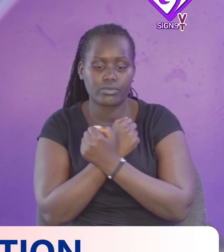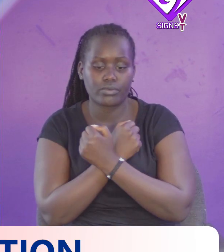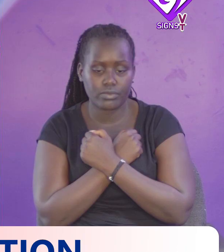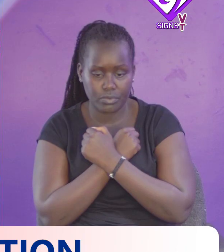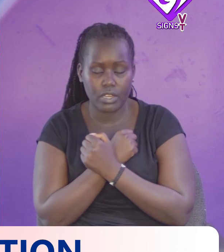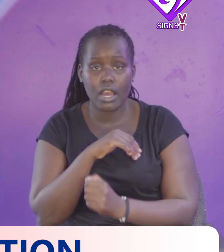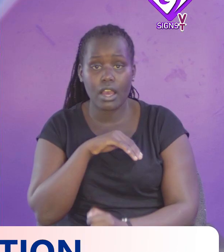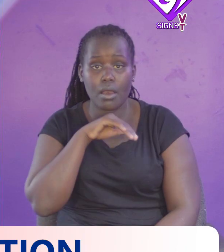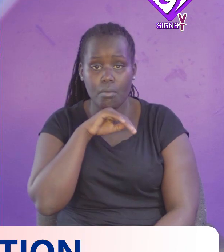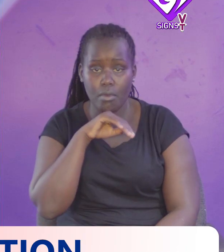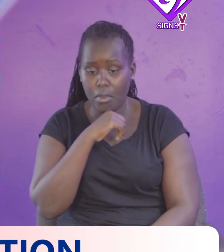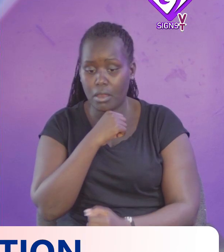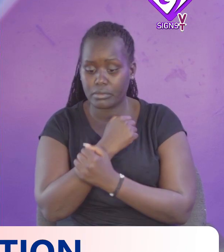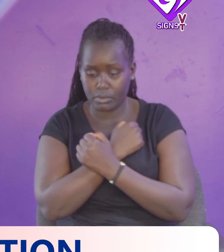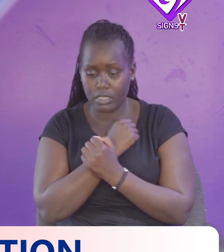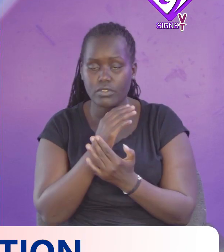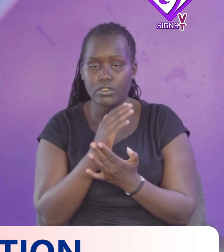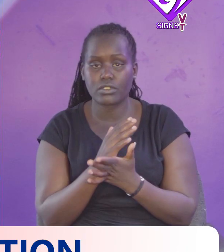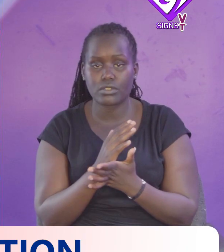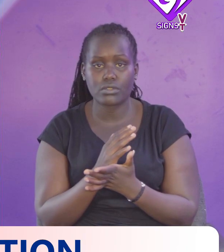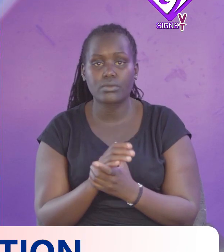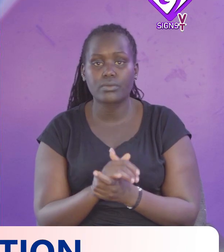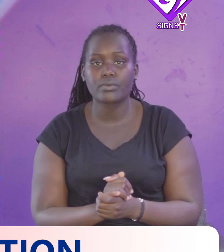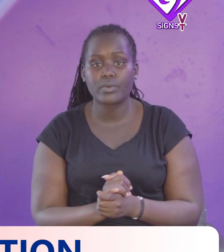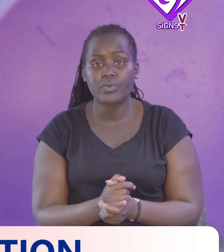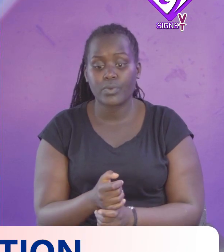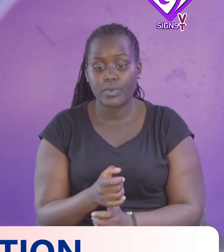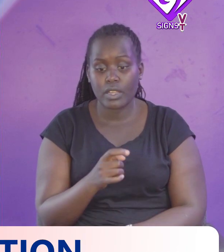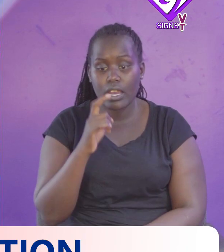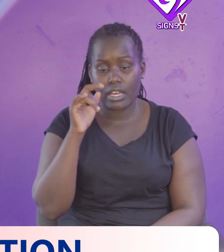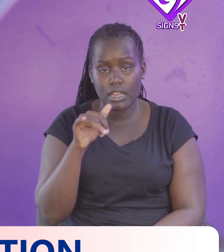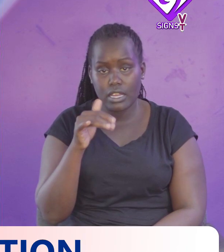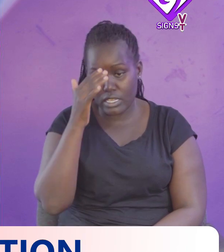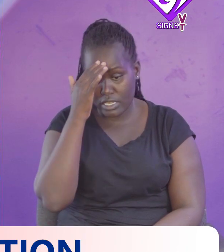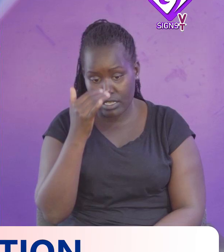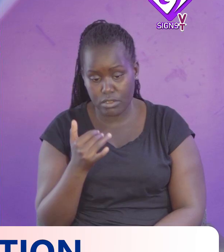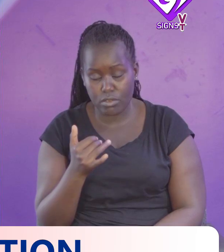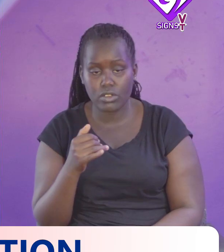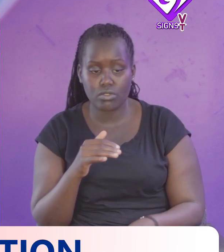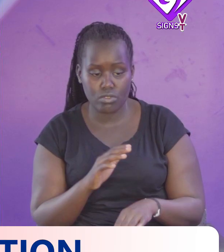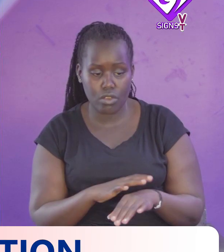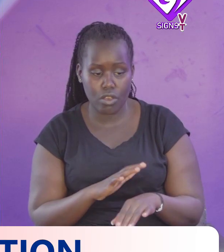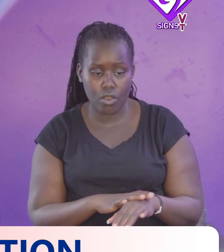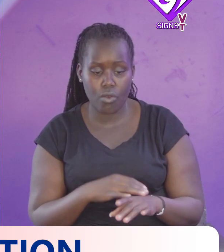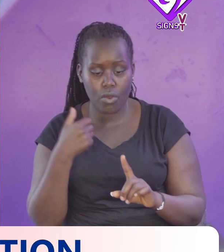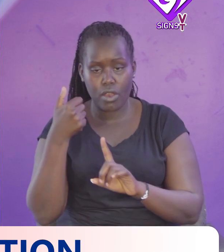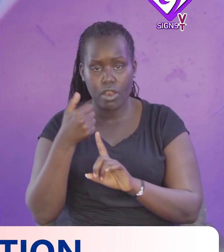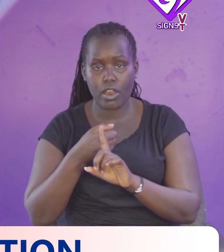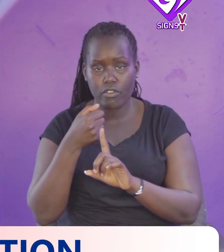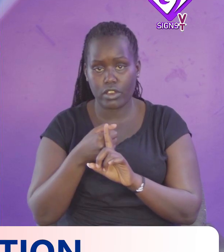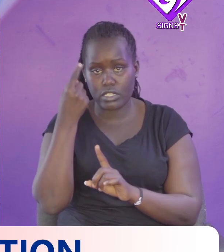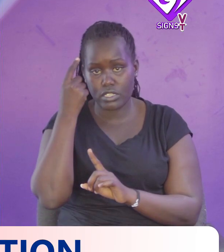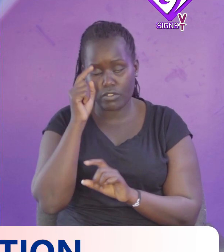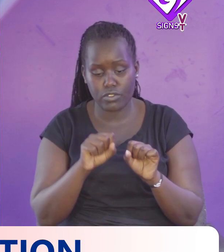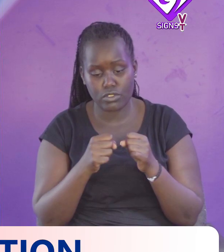very loving. Yes. And I think that is why he was good at fighting for social justice. Fought